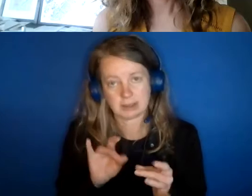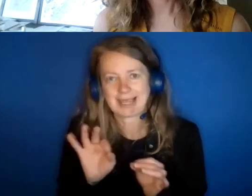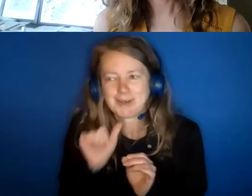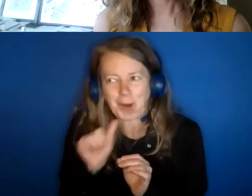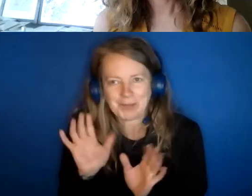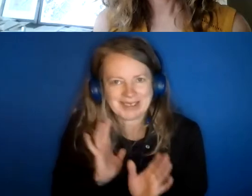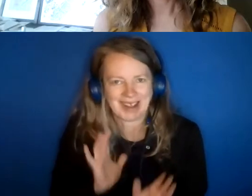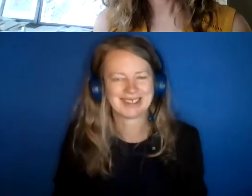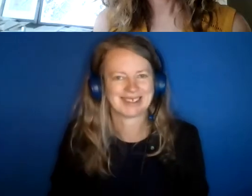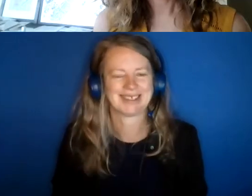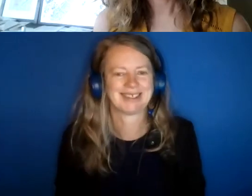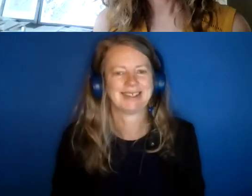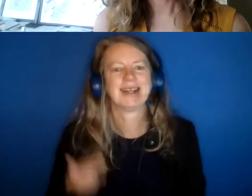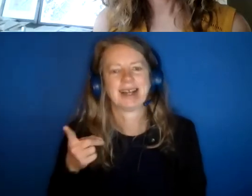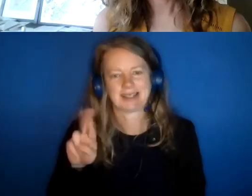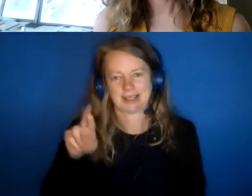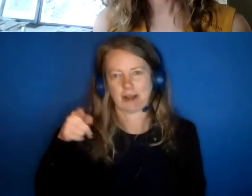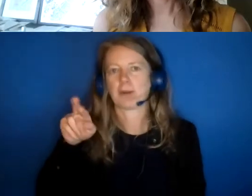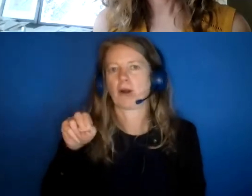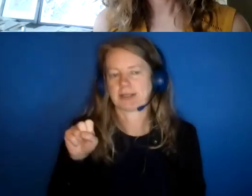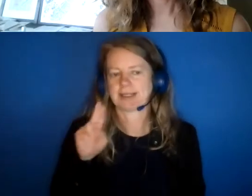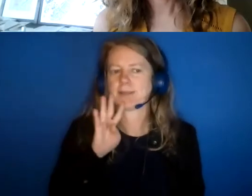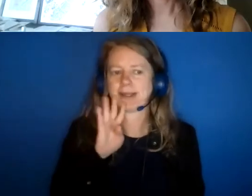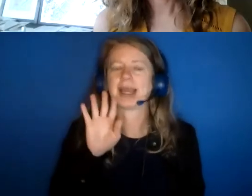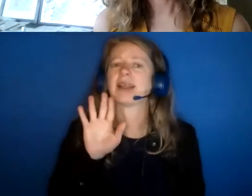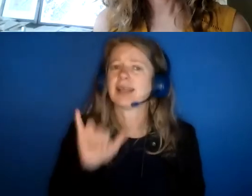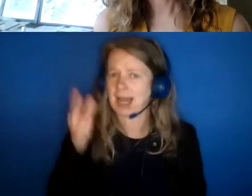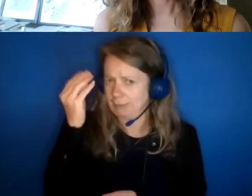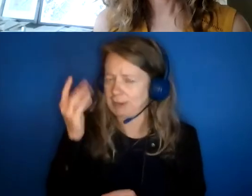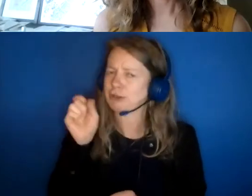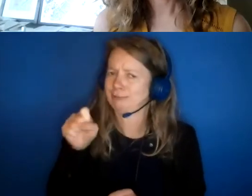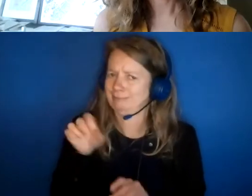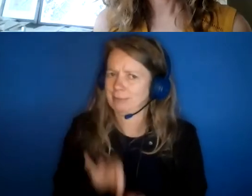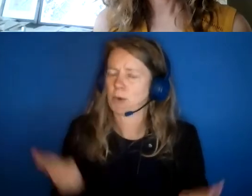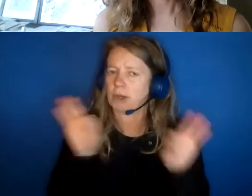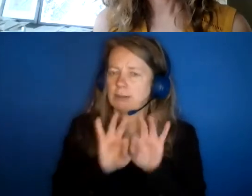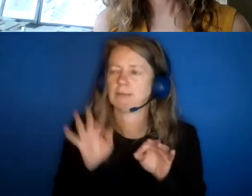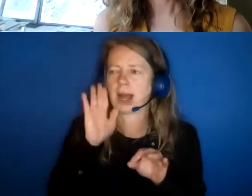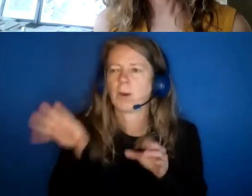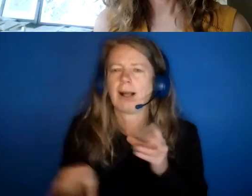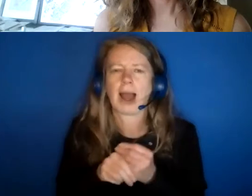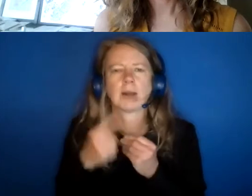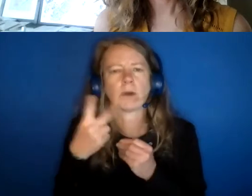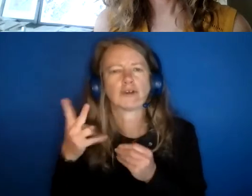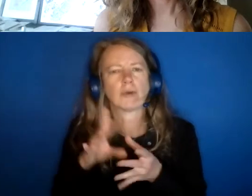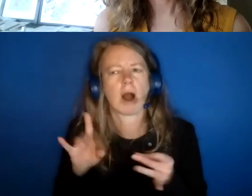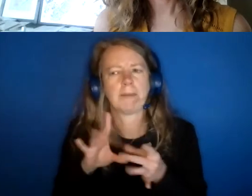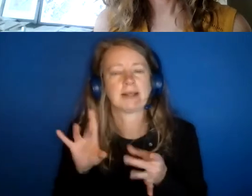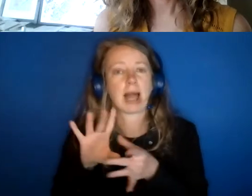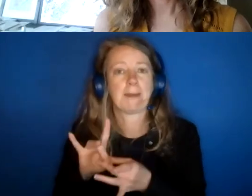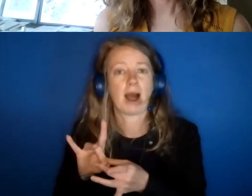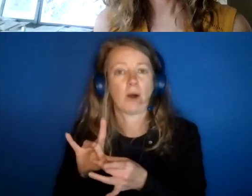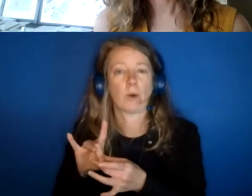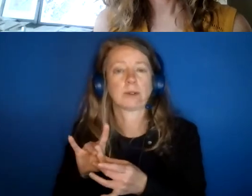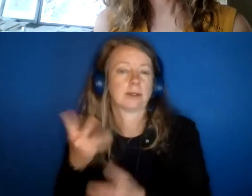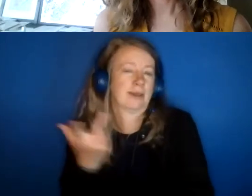Yeah, all that information is so important. I would just add a couple of comments. First, about vaccines, that we learn